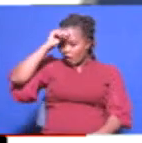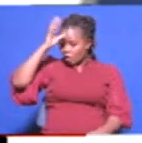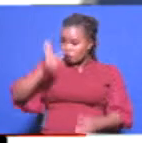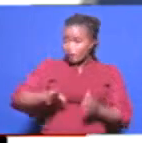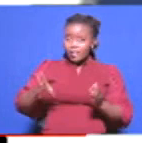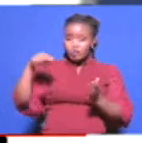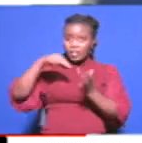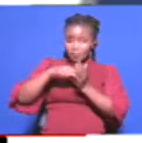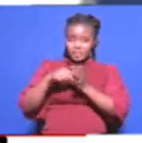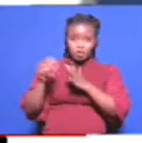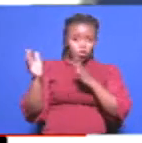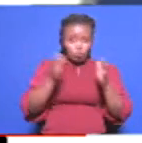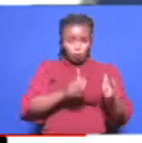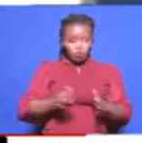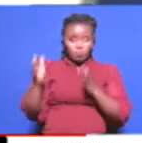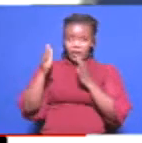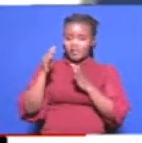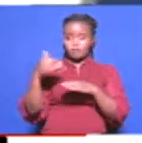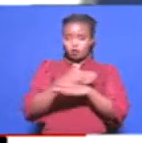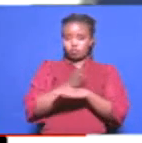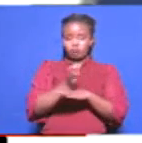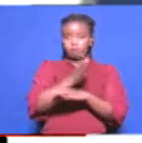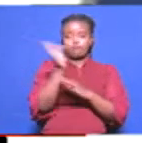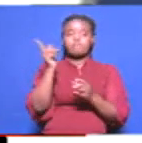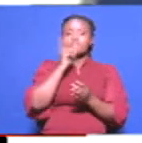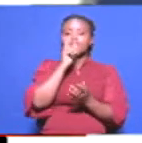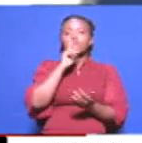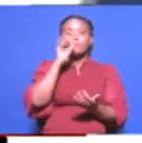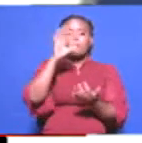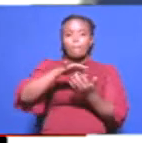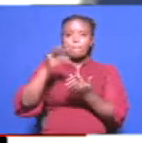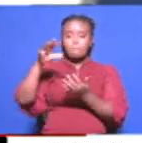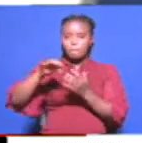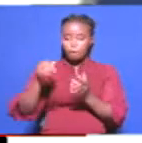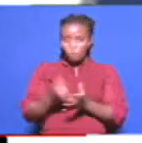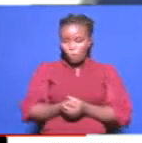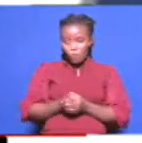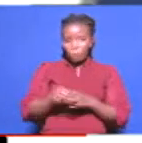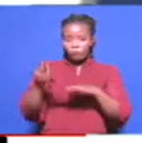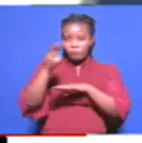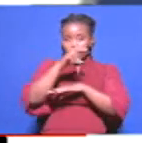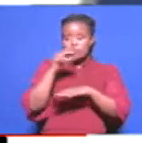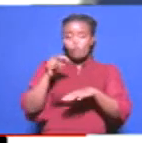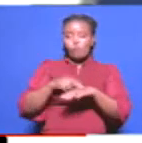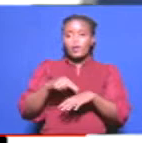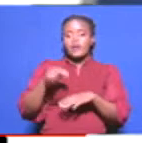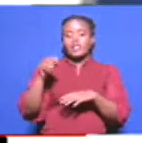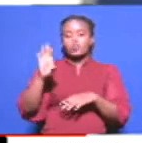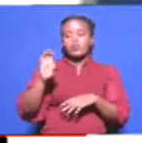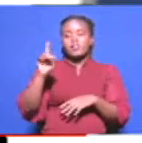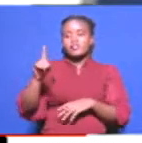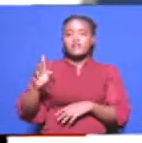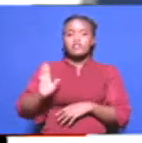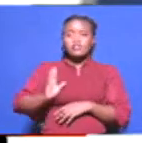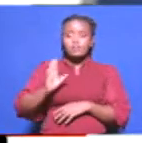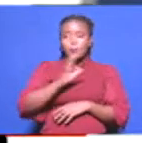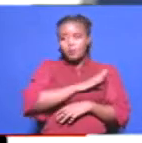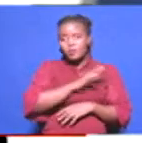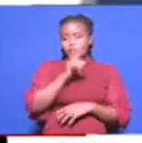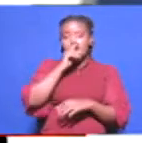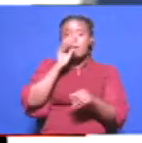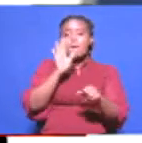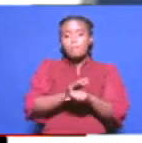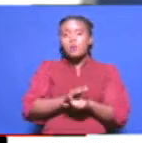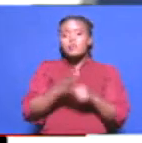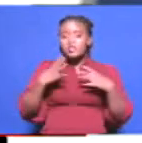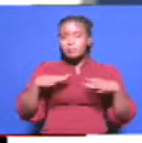the nominations set for tomorrow. UDA National Elections Board Chairperson Anthony Mwaura, however, assured aspirants of a